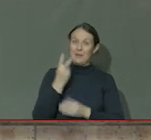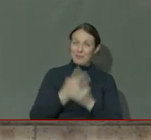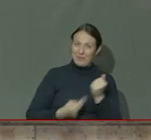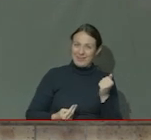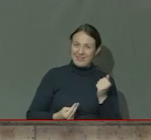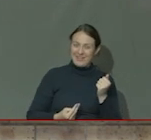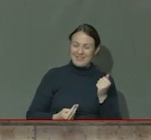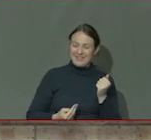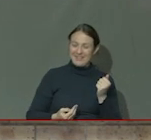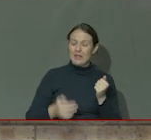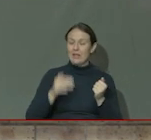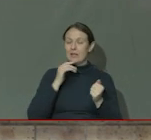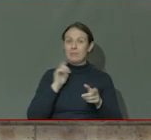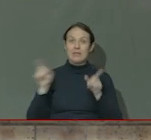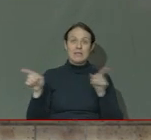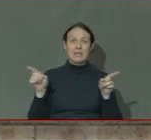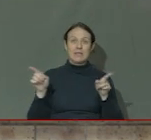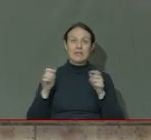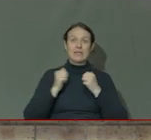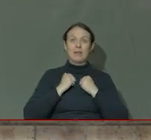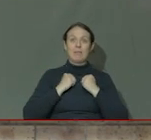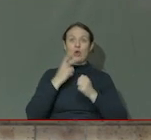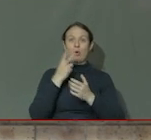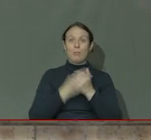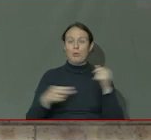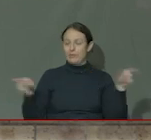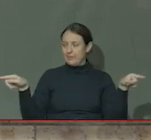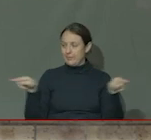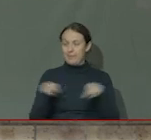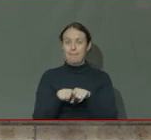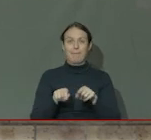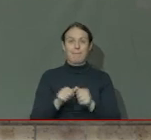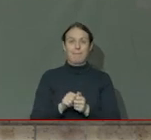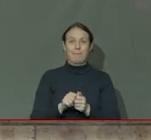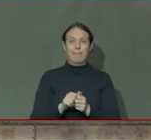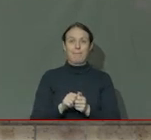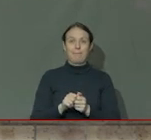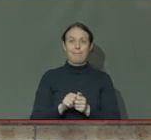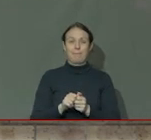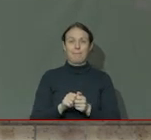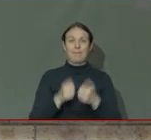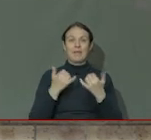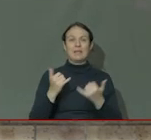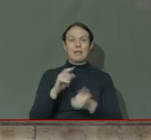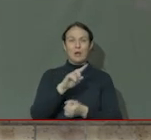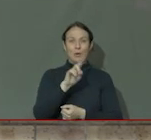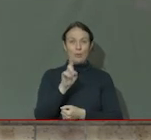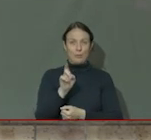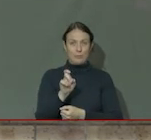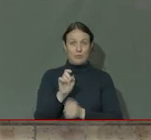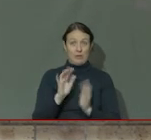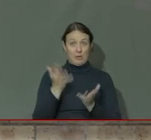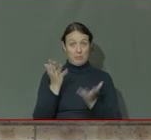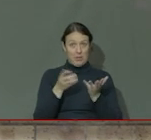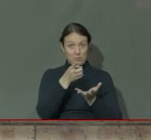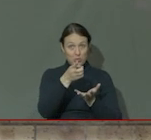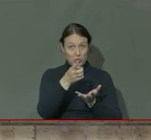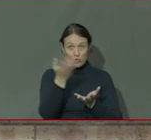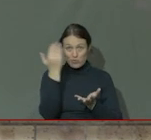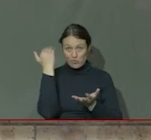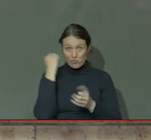both parents are like that. Now, how were the questions asked that year? Let's say you were matric in that